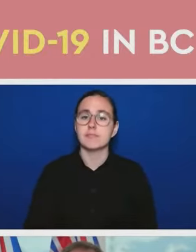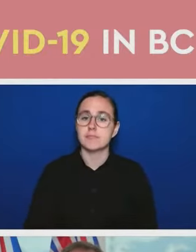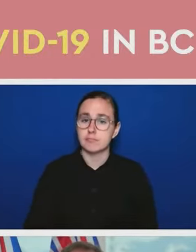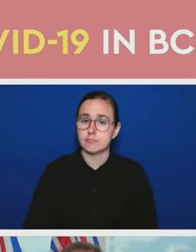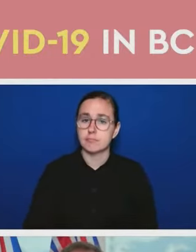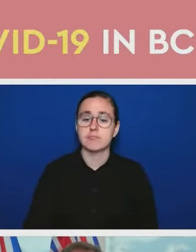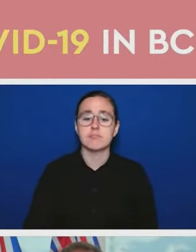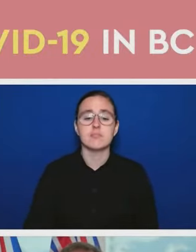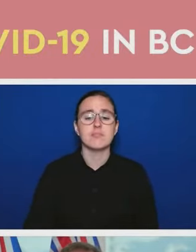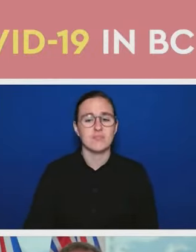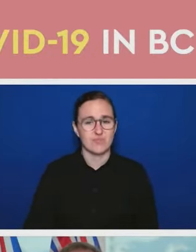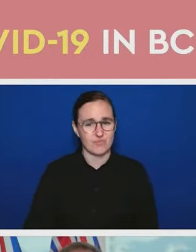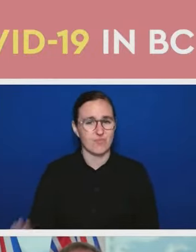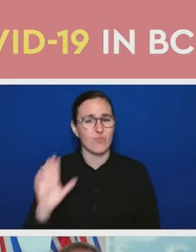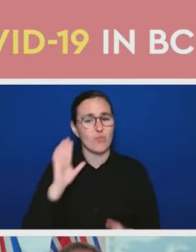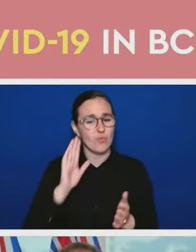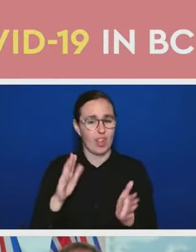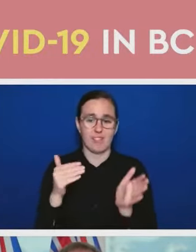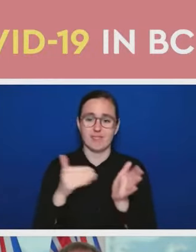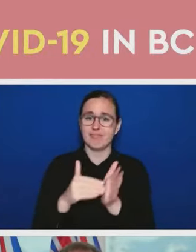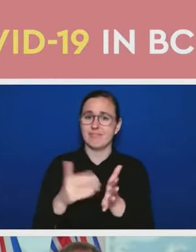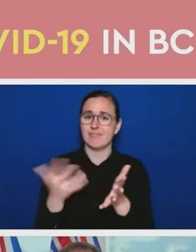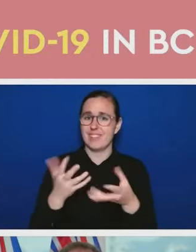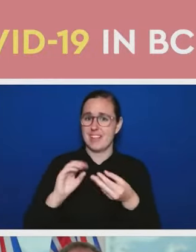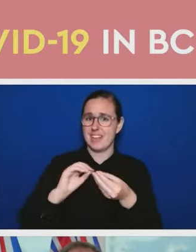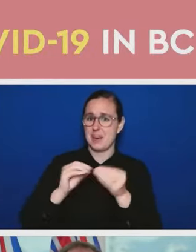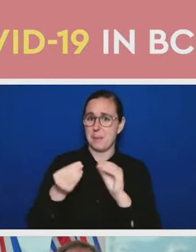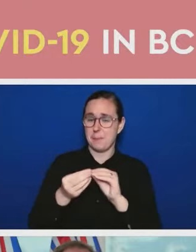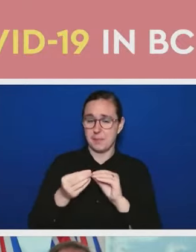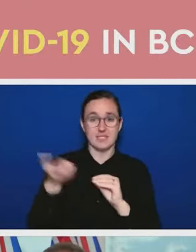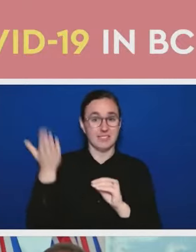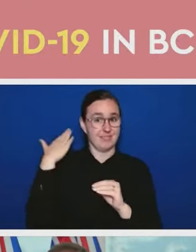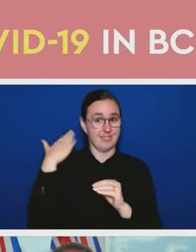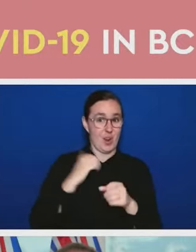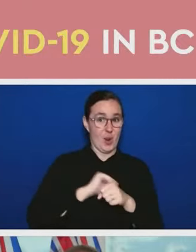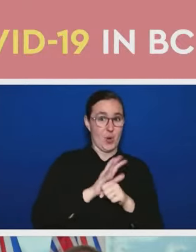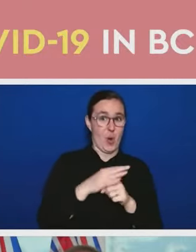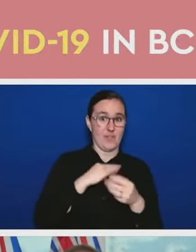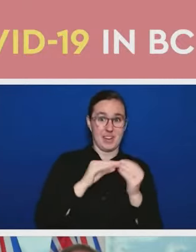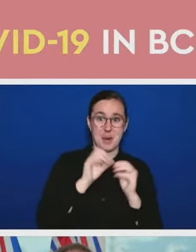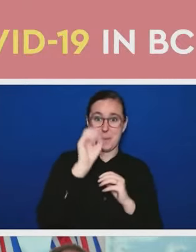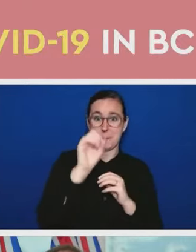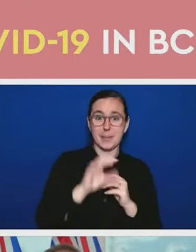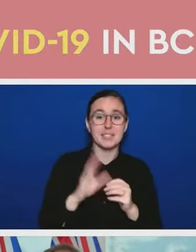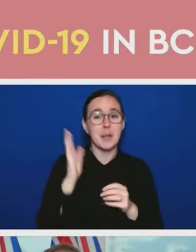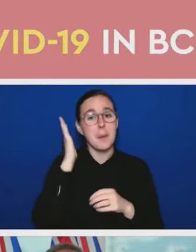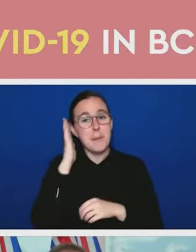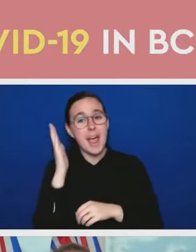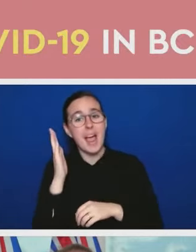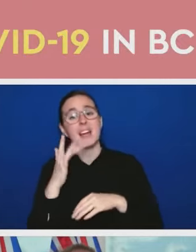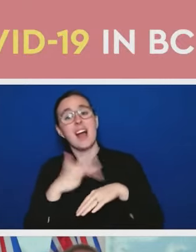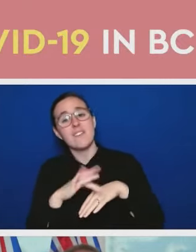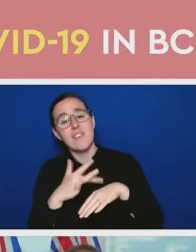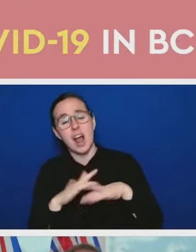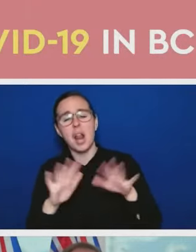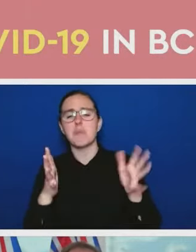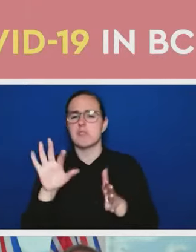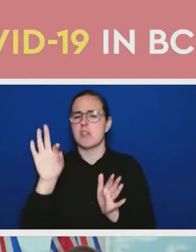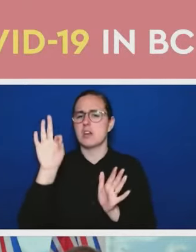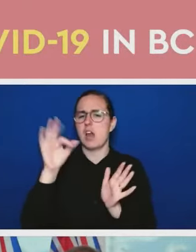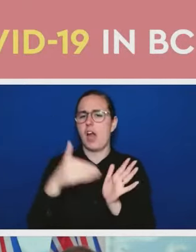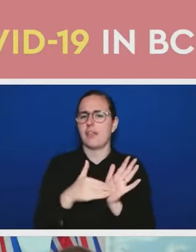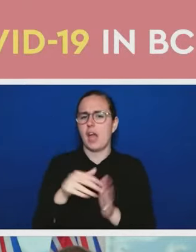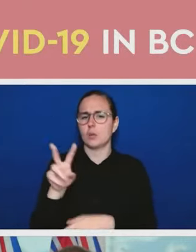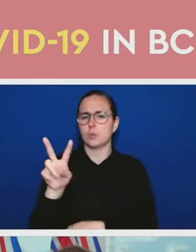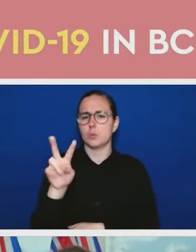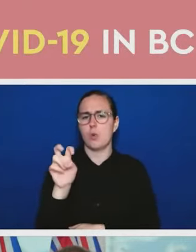COVID briefings, that we have as a base bed capacity about 9,229. We have what's called a surge bed